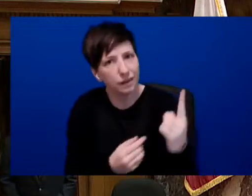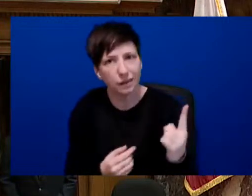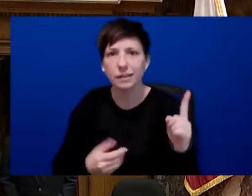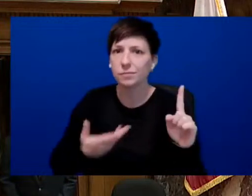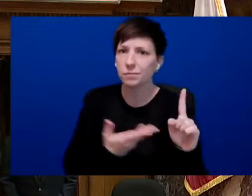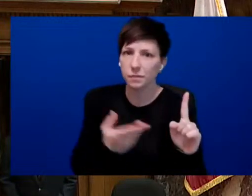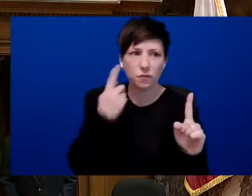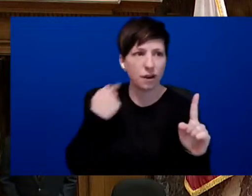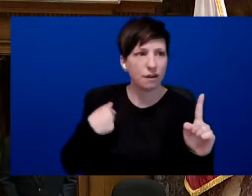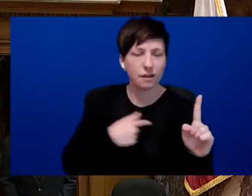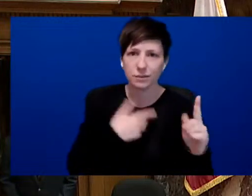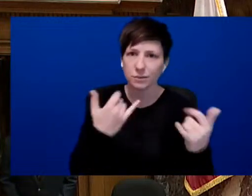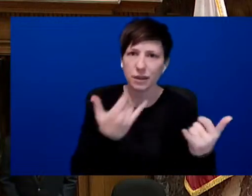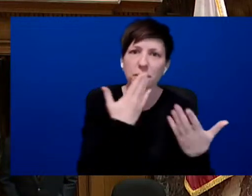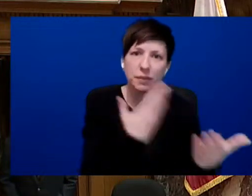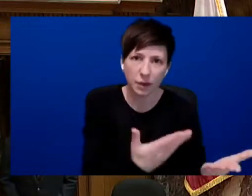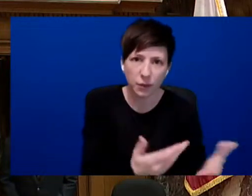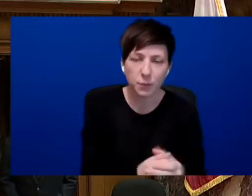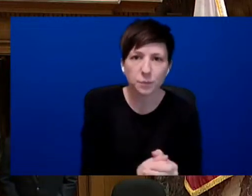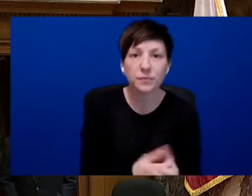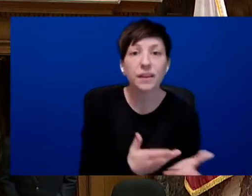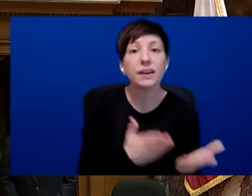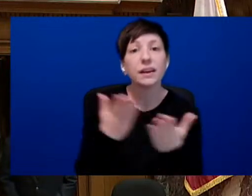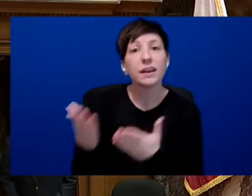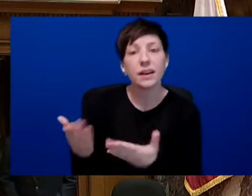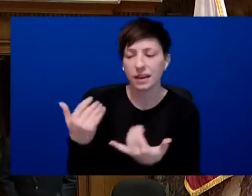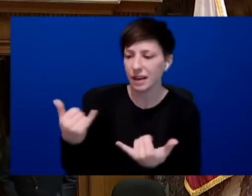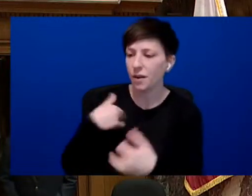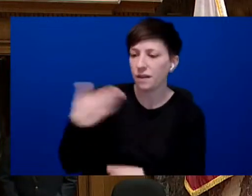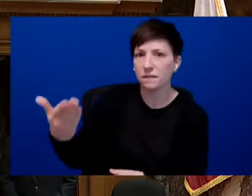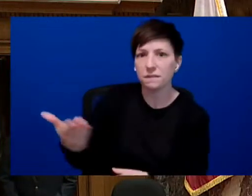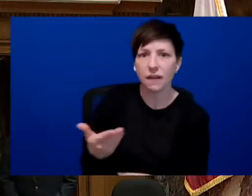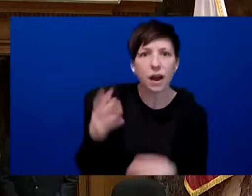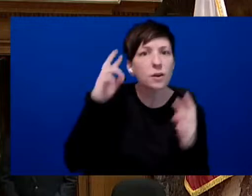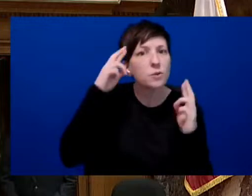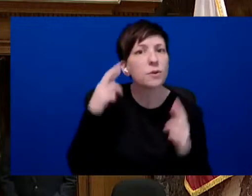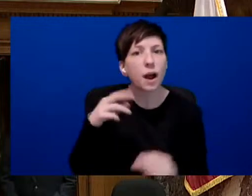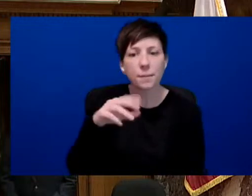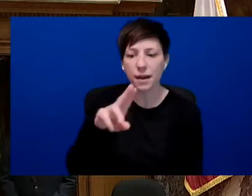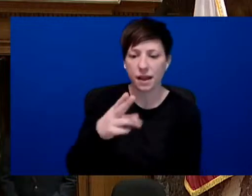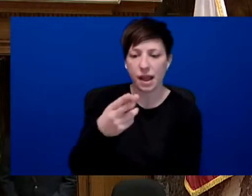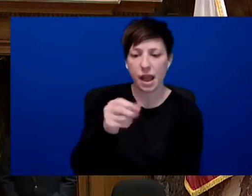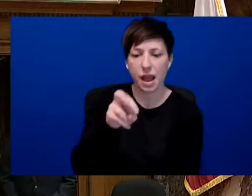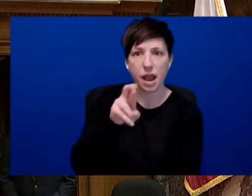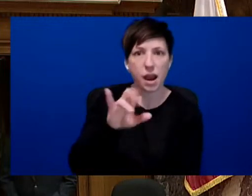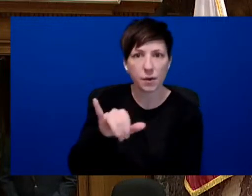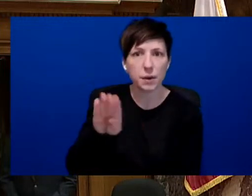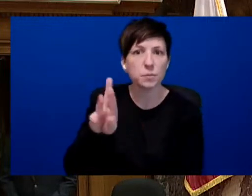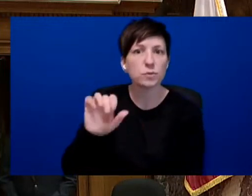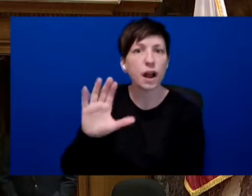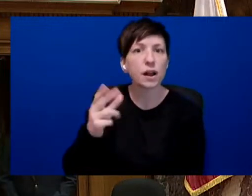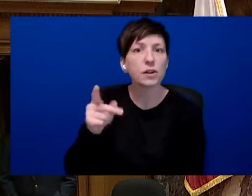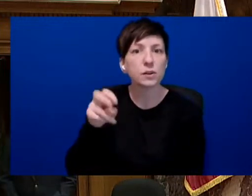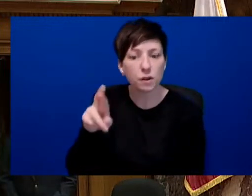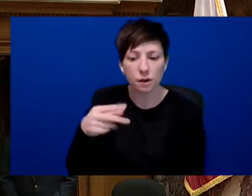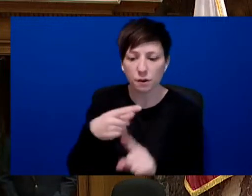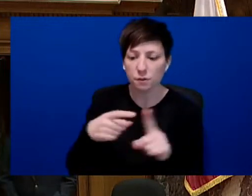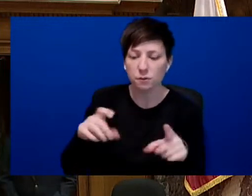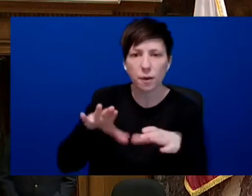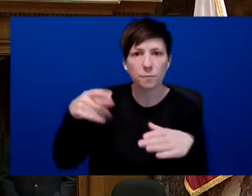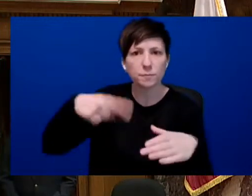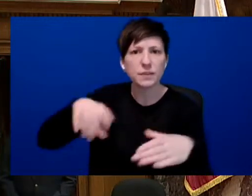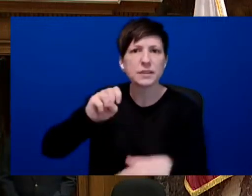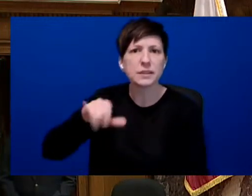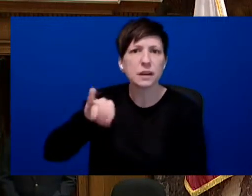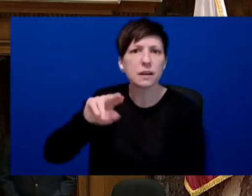Now I invite Rabbi Harry Brackner from the congregation Emmanuel Synagogue in Victoria to lead the house in prayer